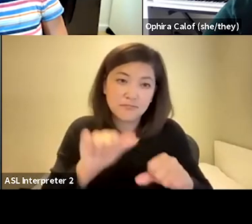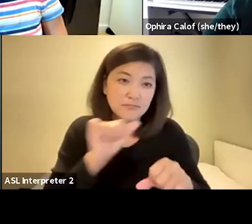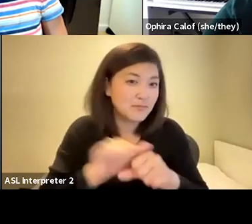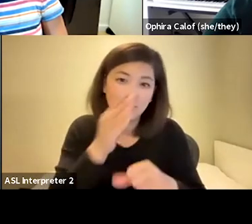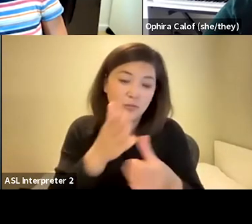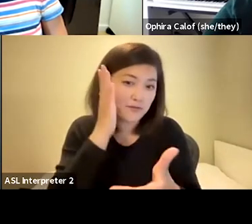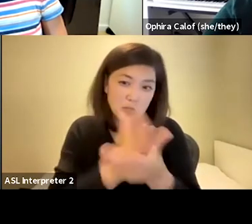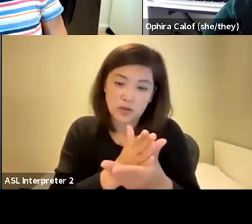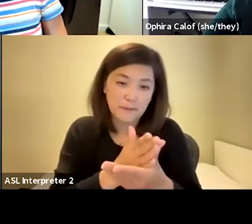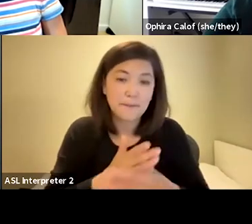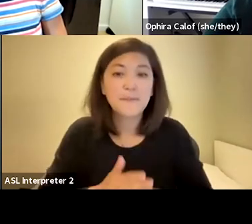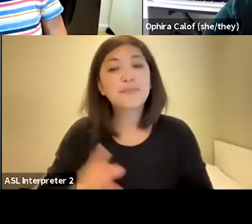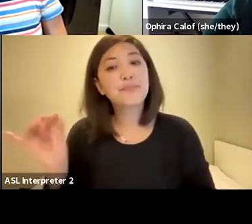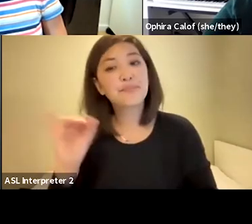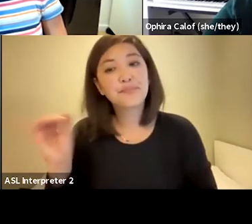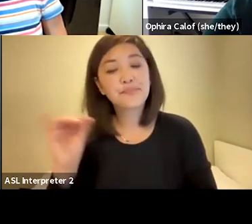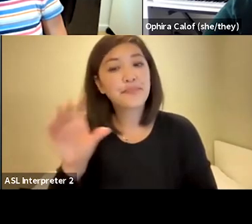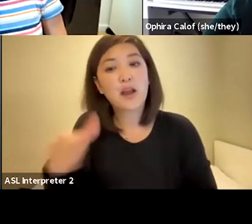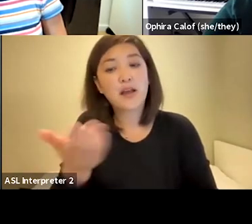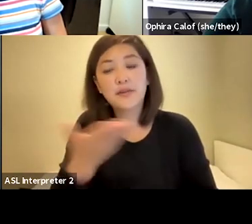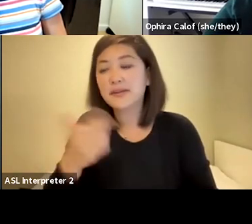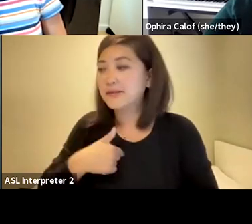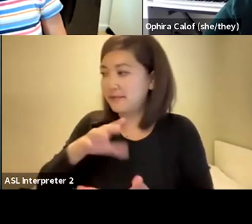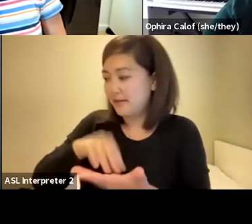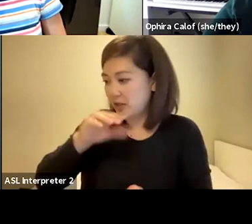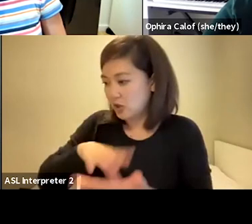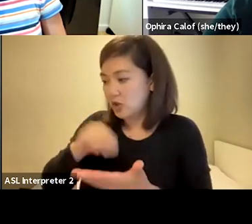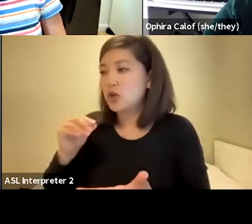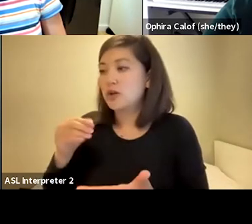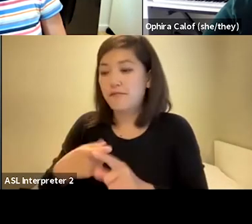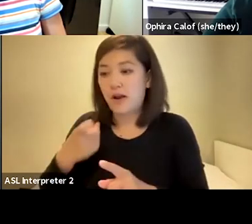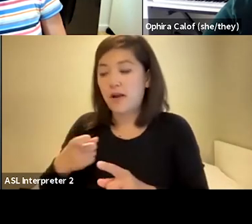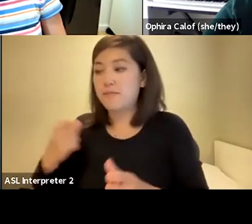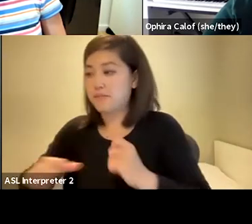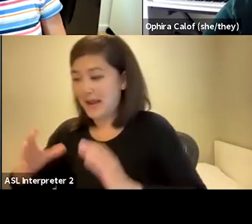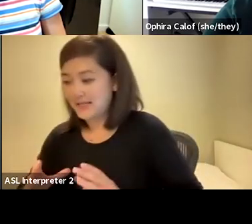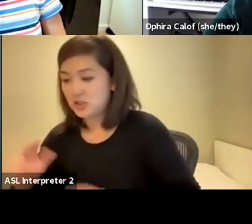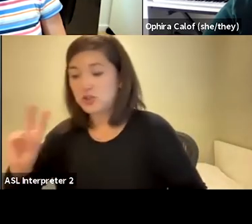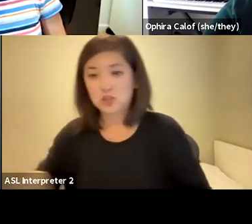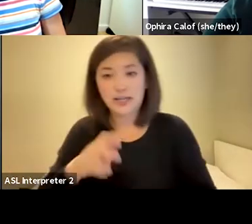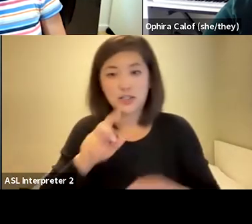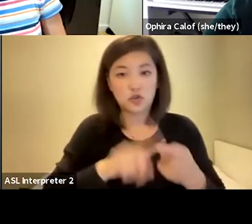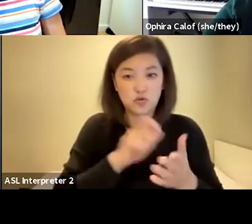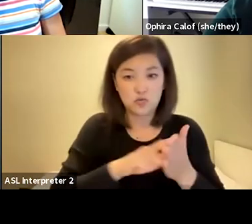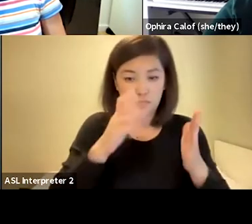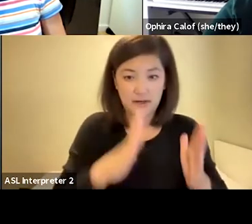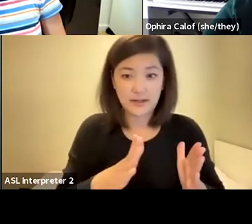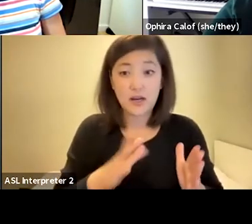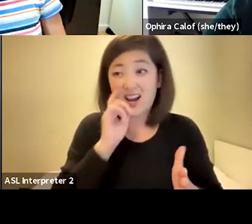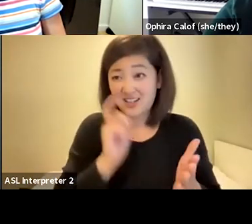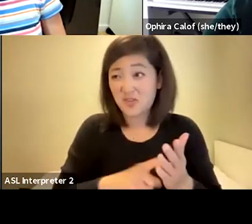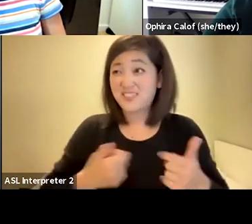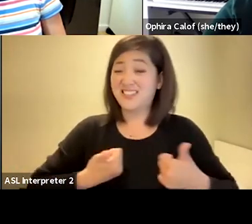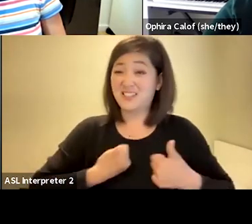of, you know, other things I've learned in my transition from acting to writing, I found that I was even a little bit